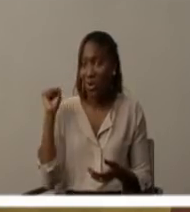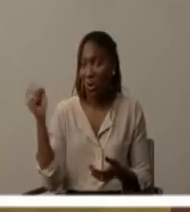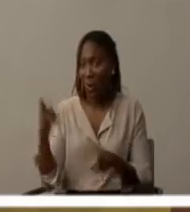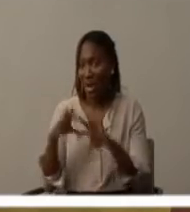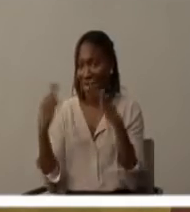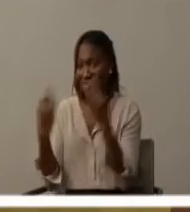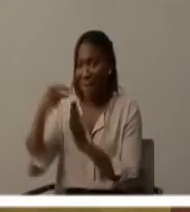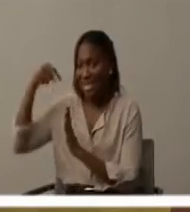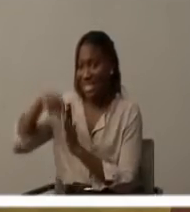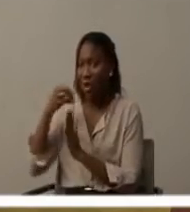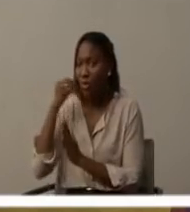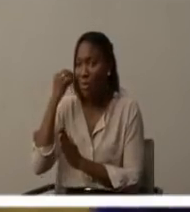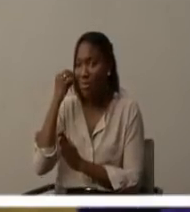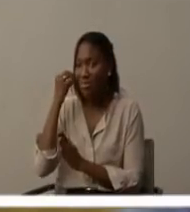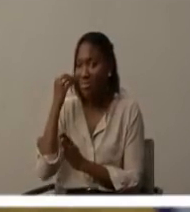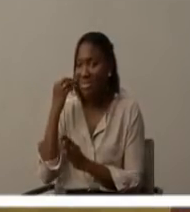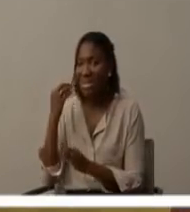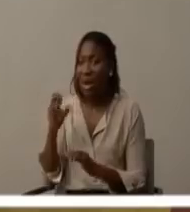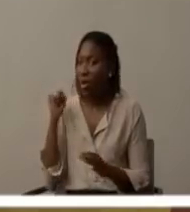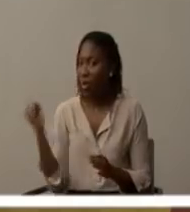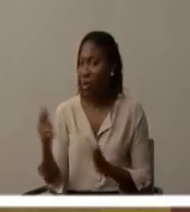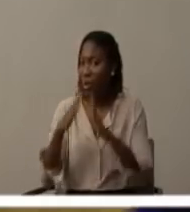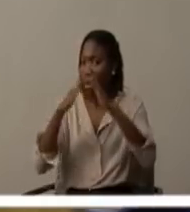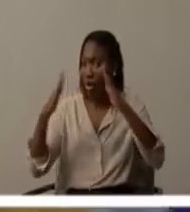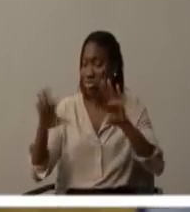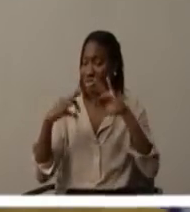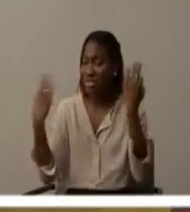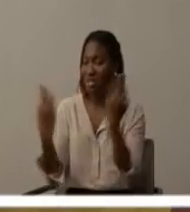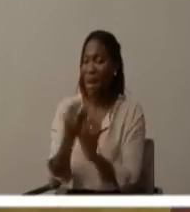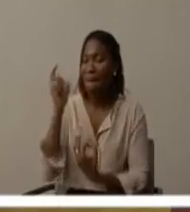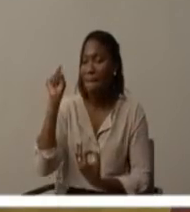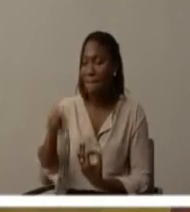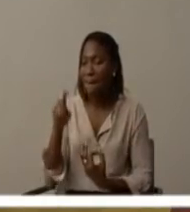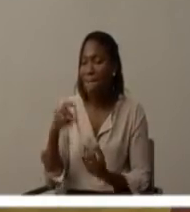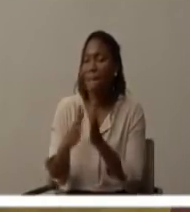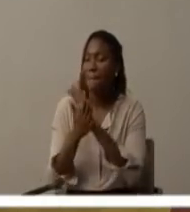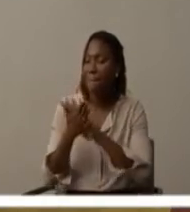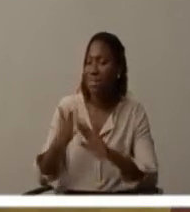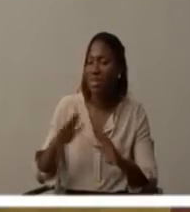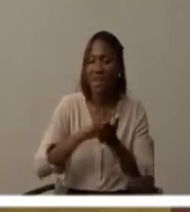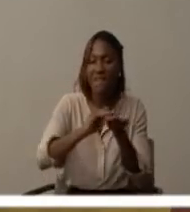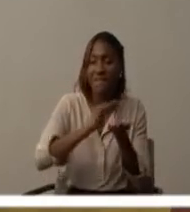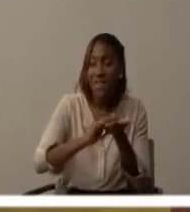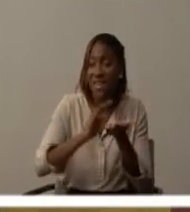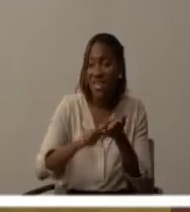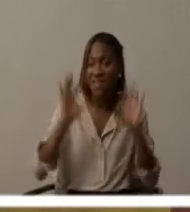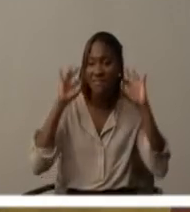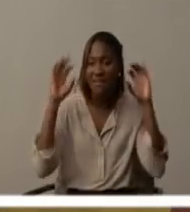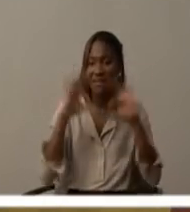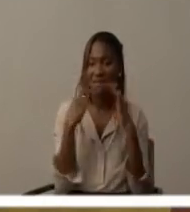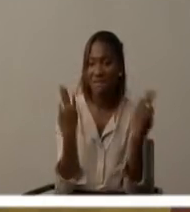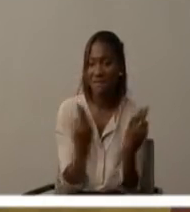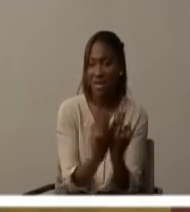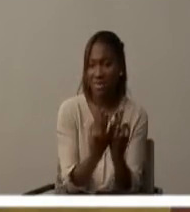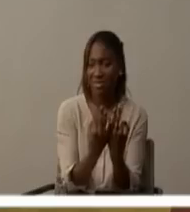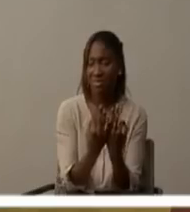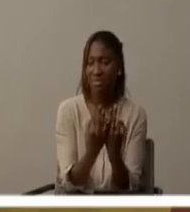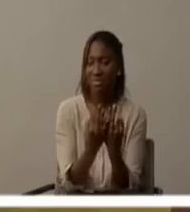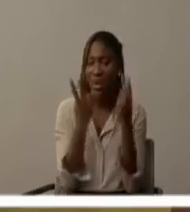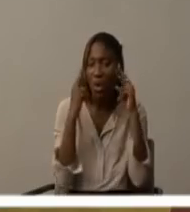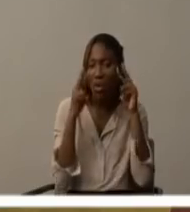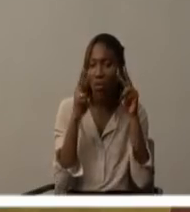the forgiveness work is done. That's moving the stone. Do the forgiveness work. Look in the eyes of your family, one by one, and say that